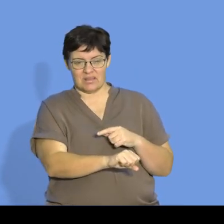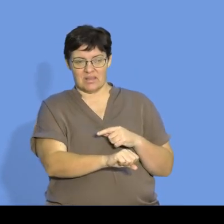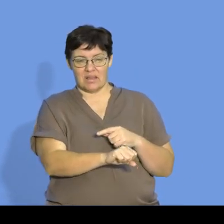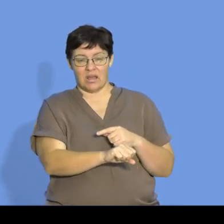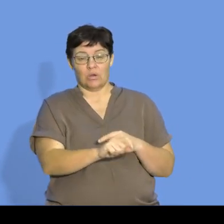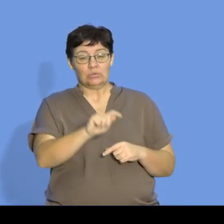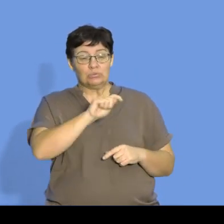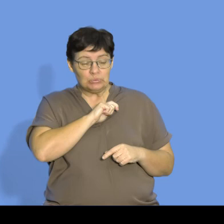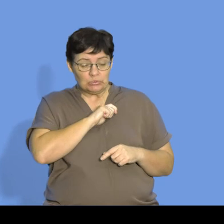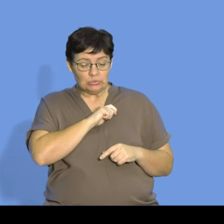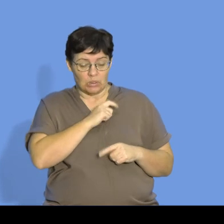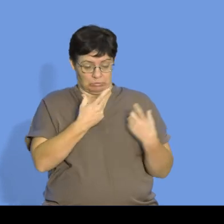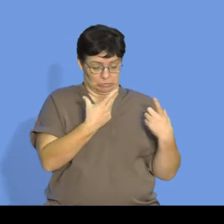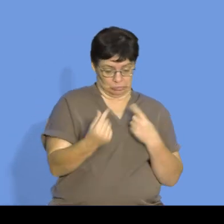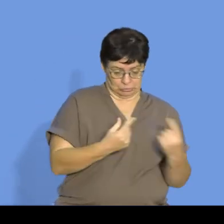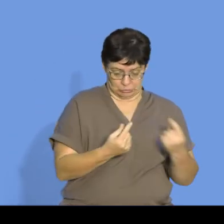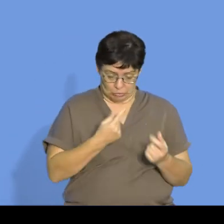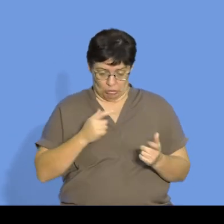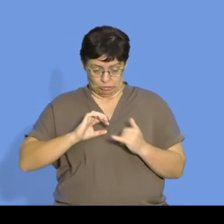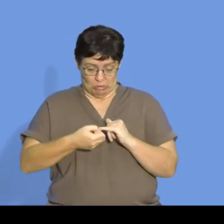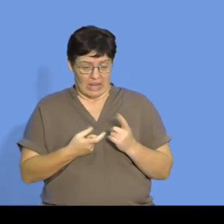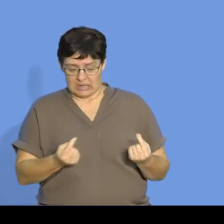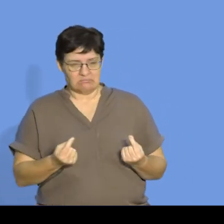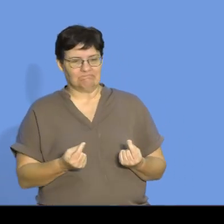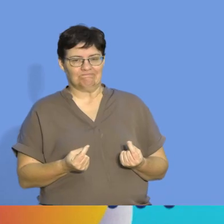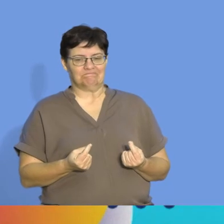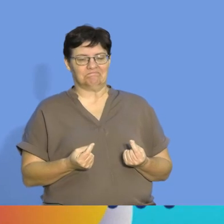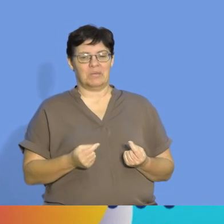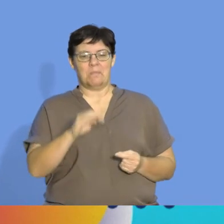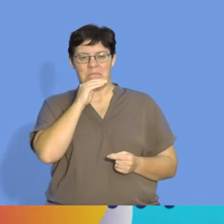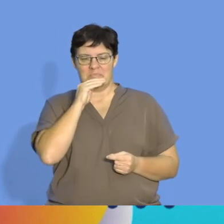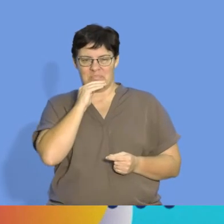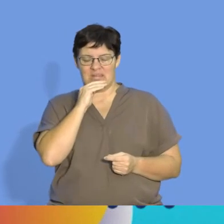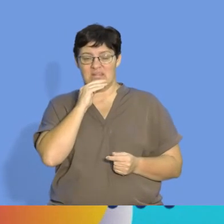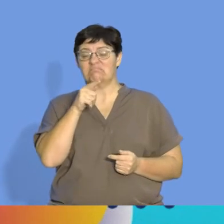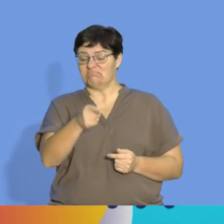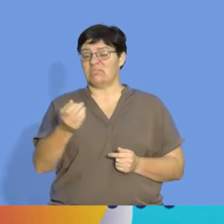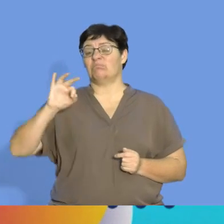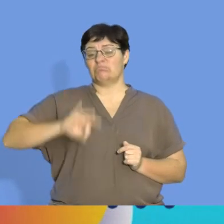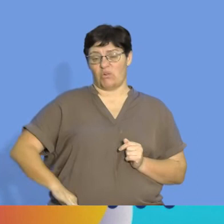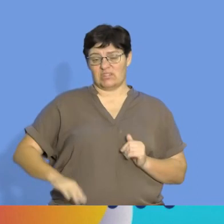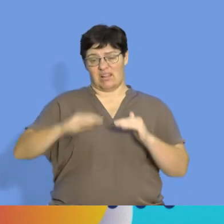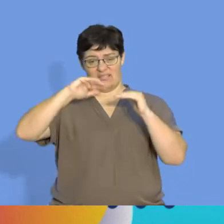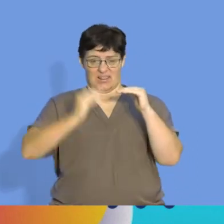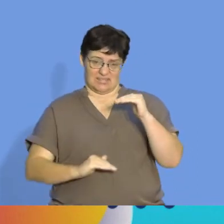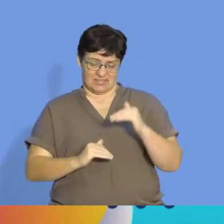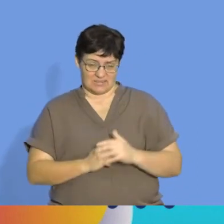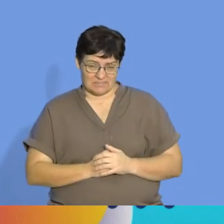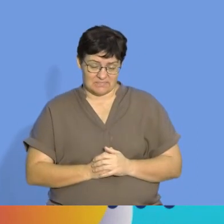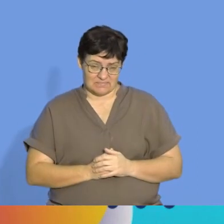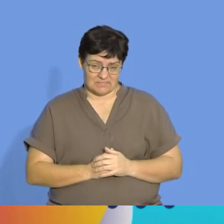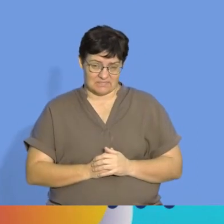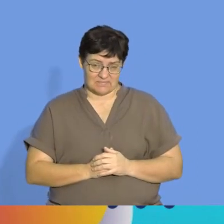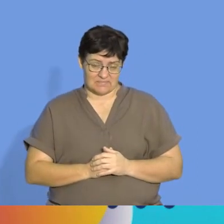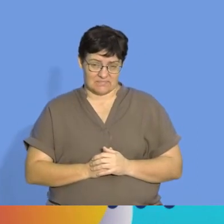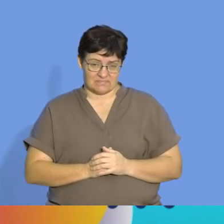see that based on the actions that she has taken, it has actually resulted in a decrease